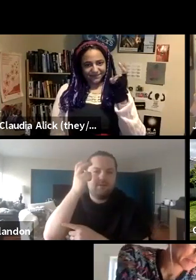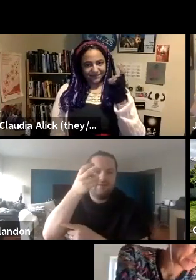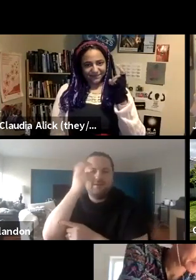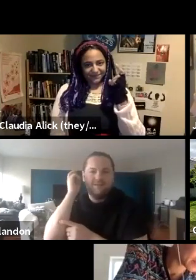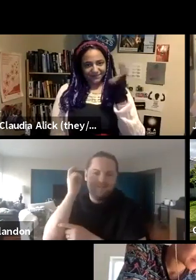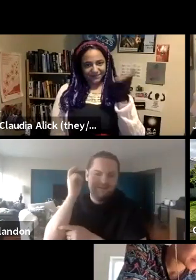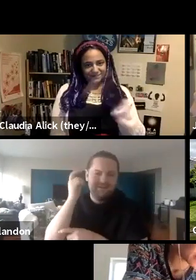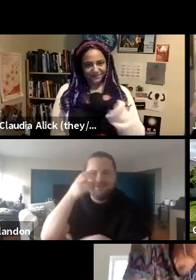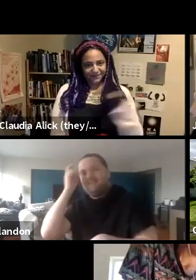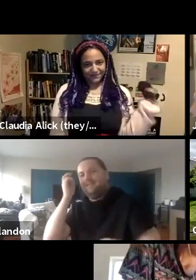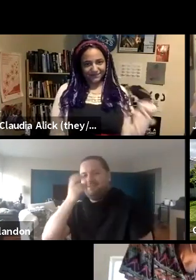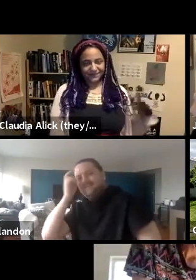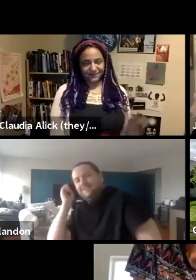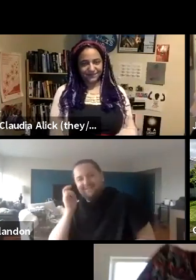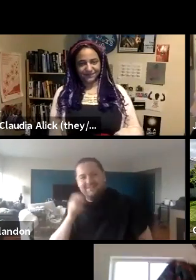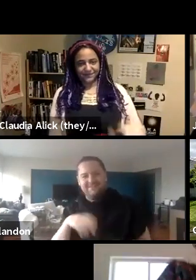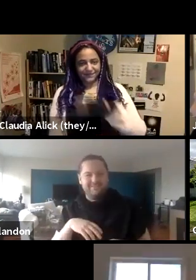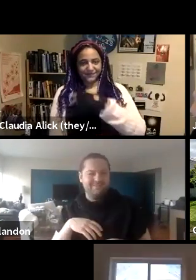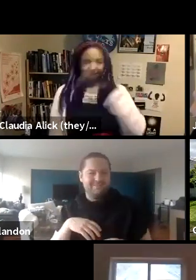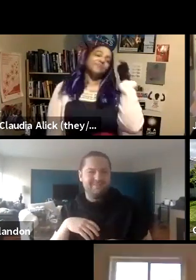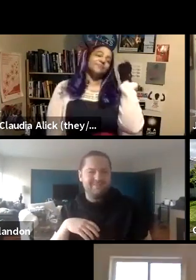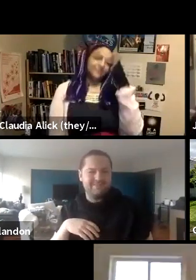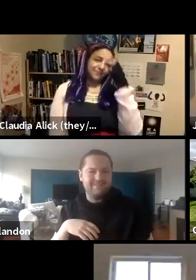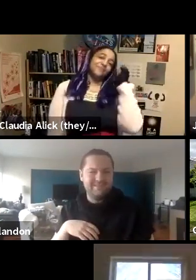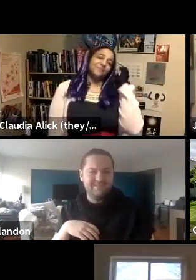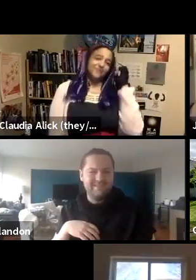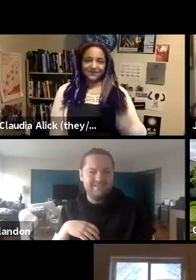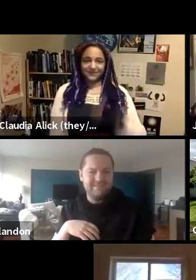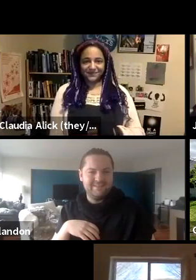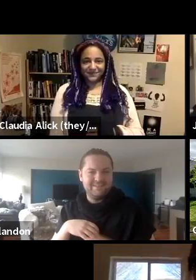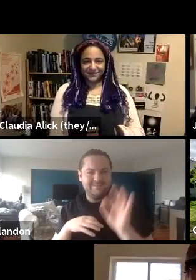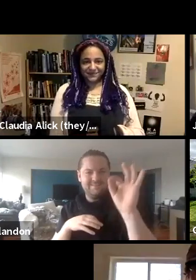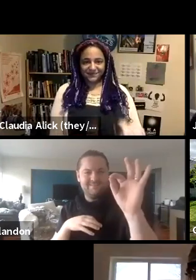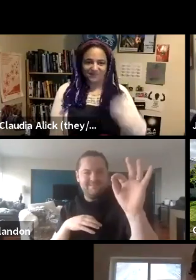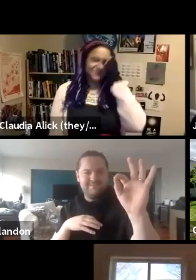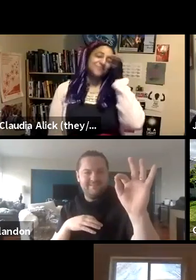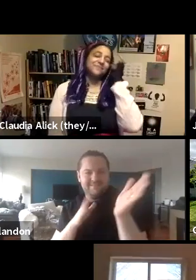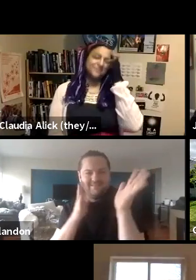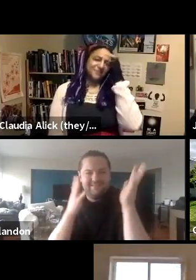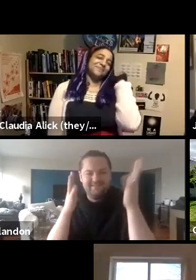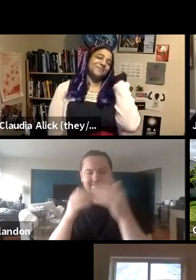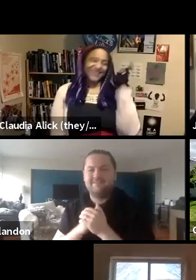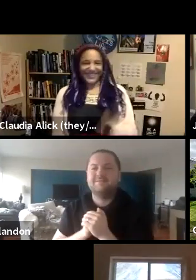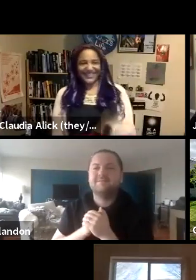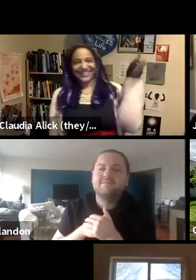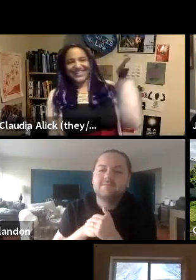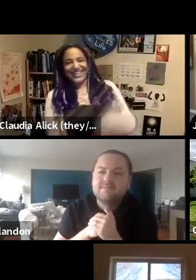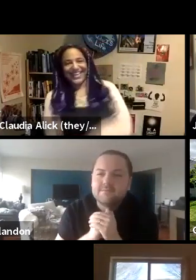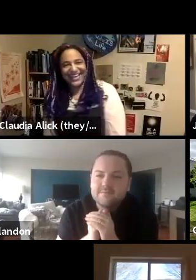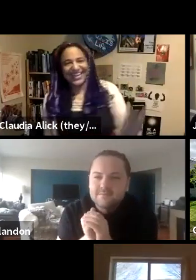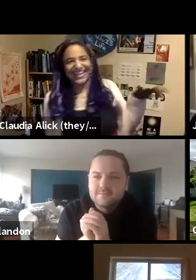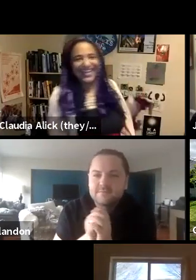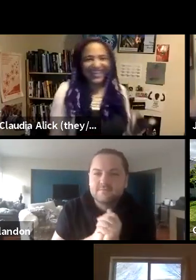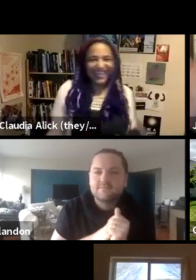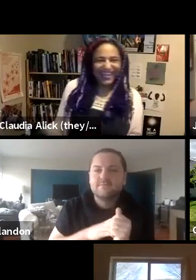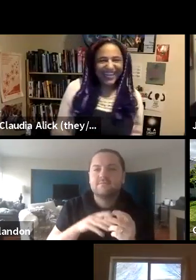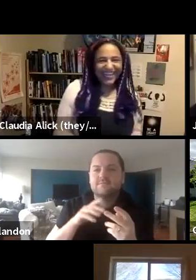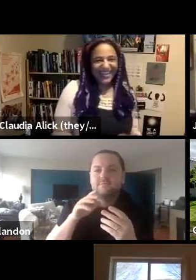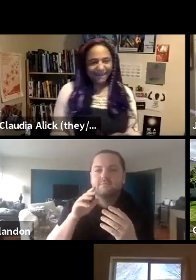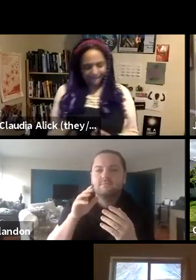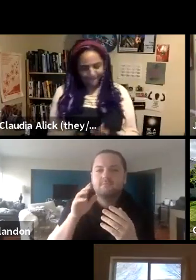bent a little bit half, and then it's on towards the eyebrow, just back there. Jessica, I think you got that